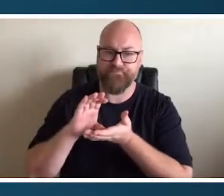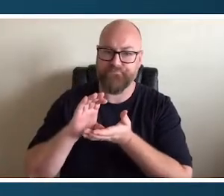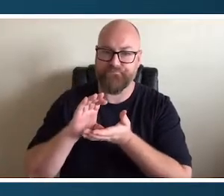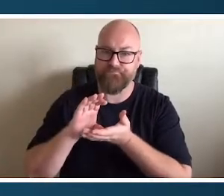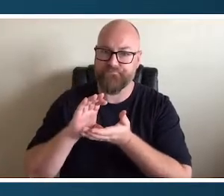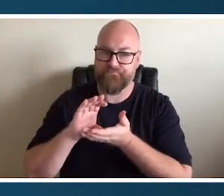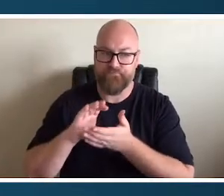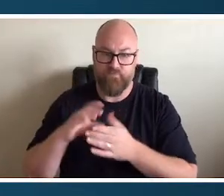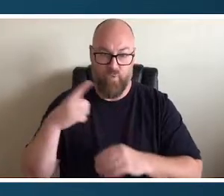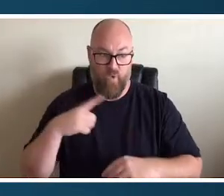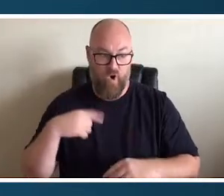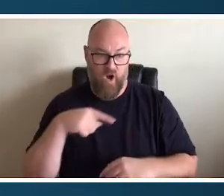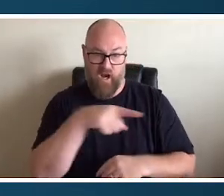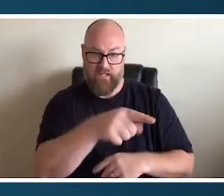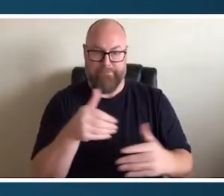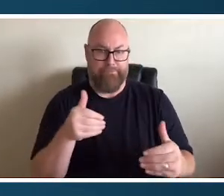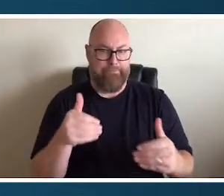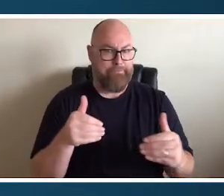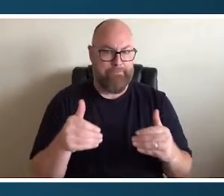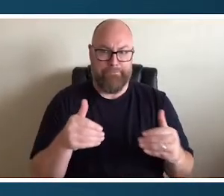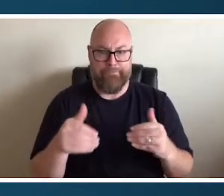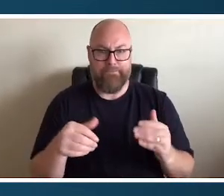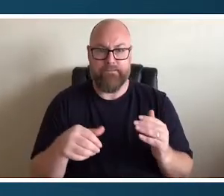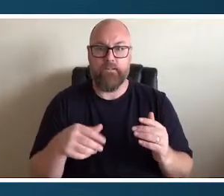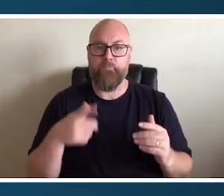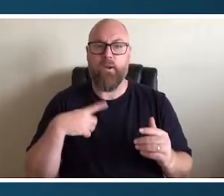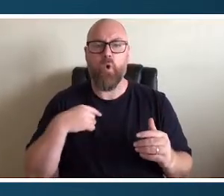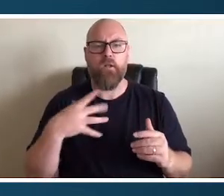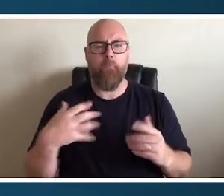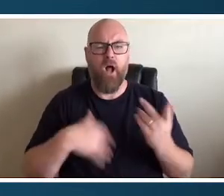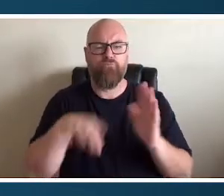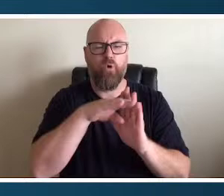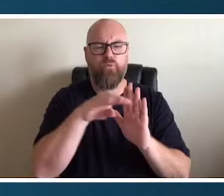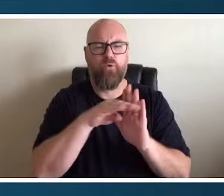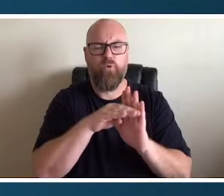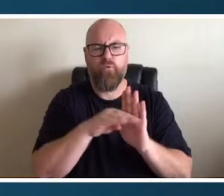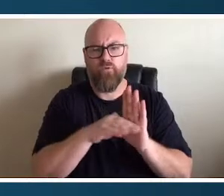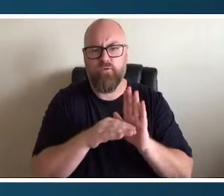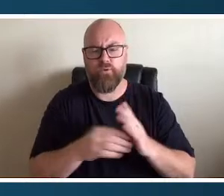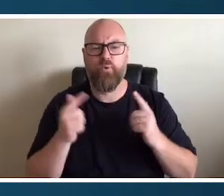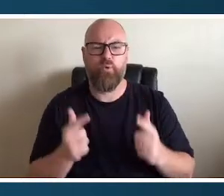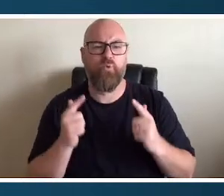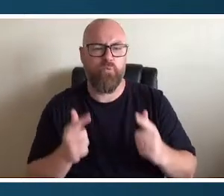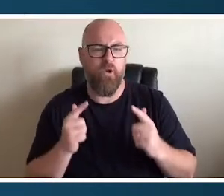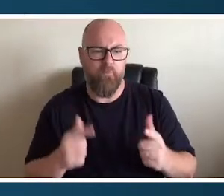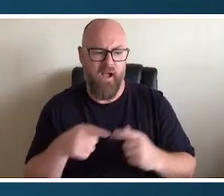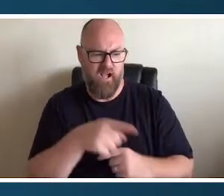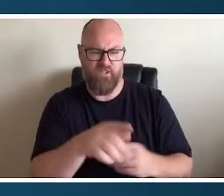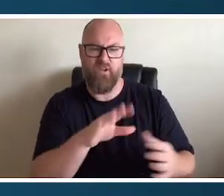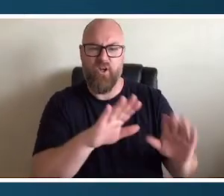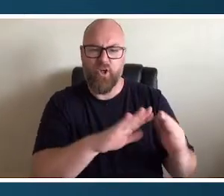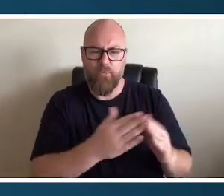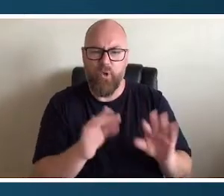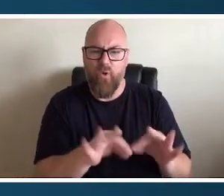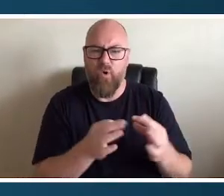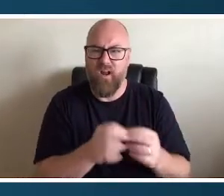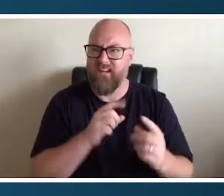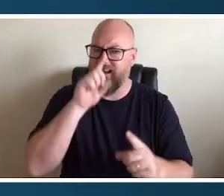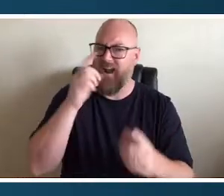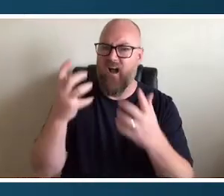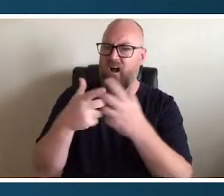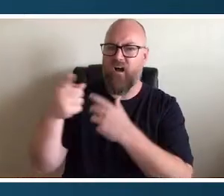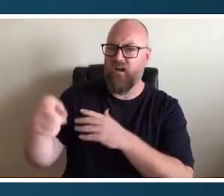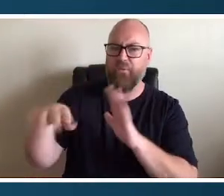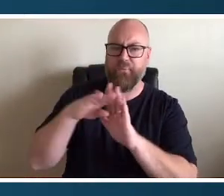management requirements that they find difficult to fulfill. In essence, the system structures